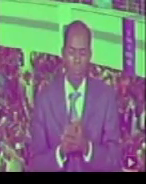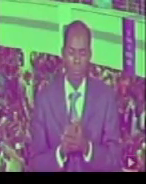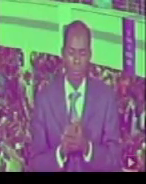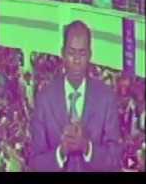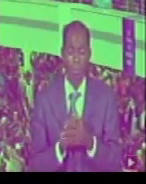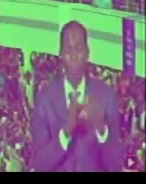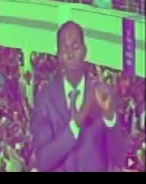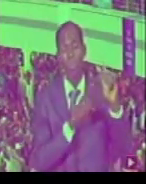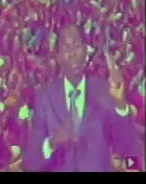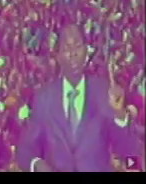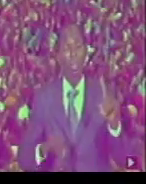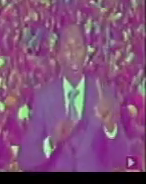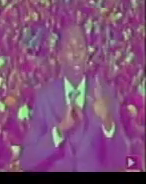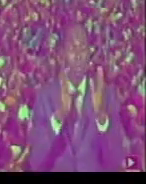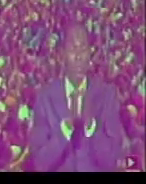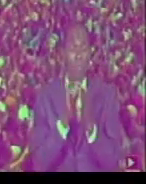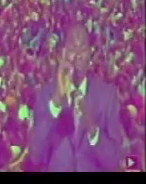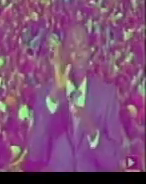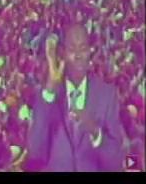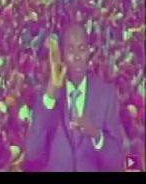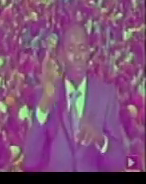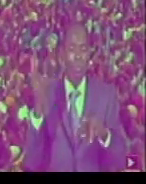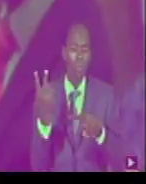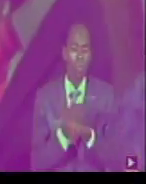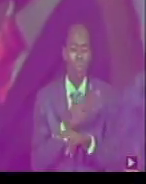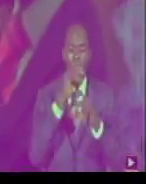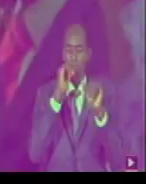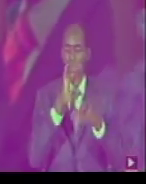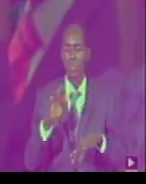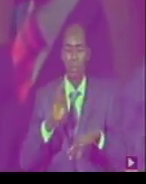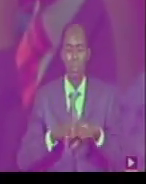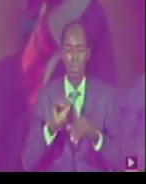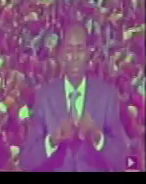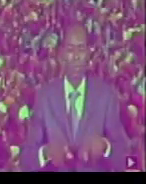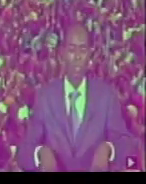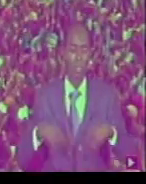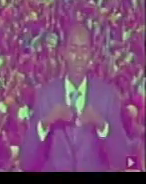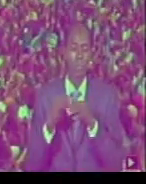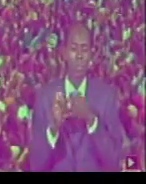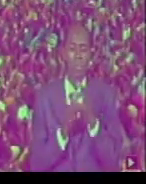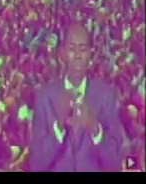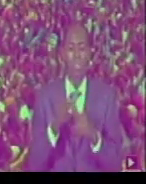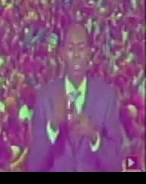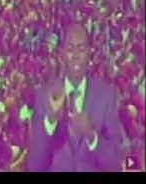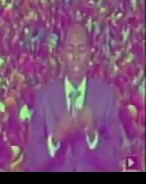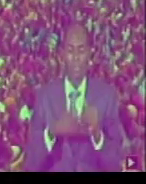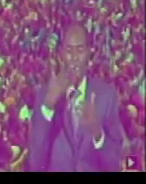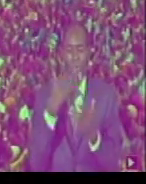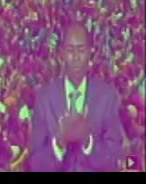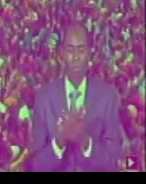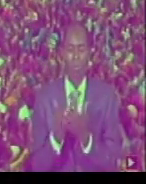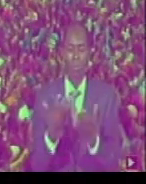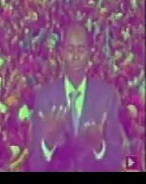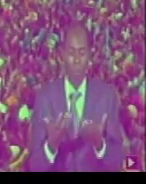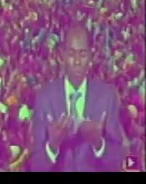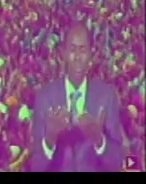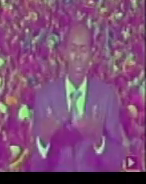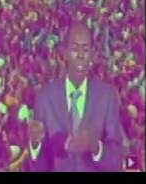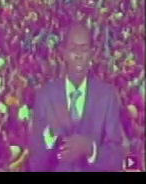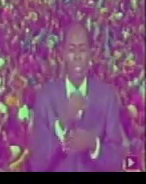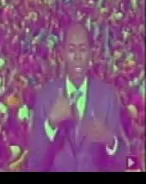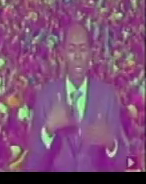I pray you multiply your blessing in every life. Every good desire, every good thing they have asked of